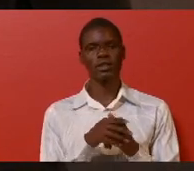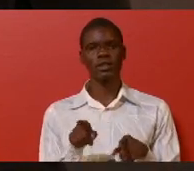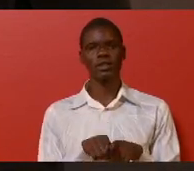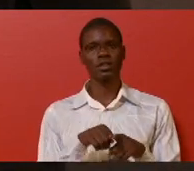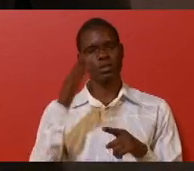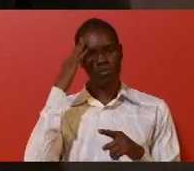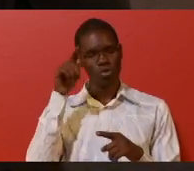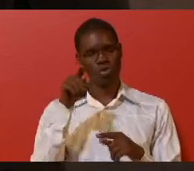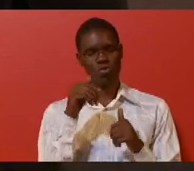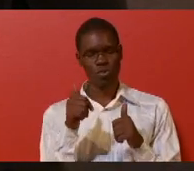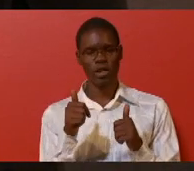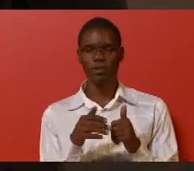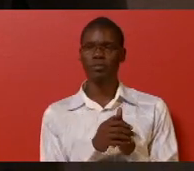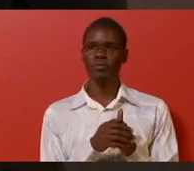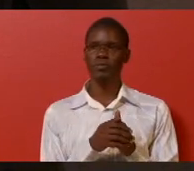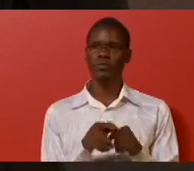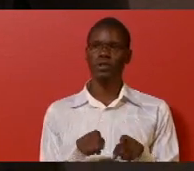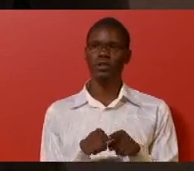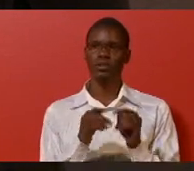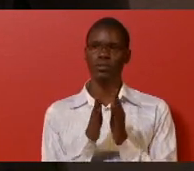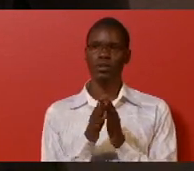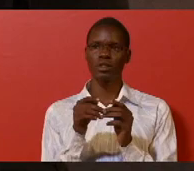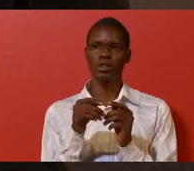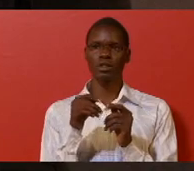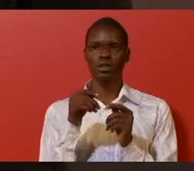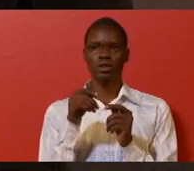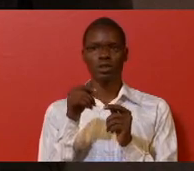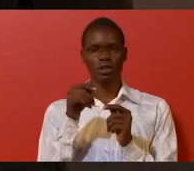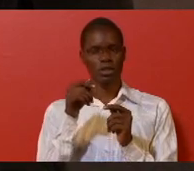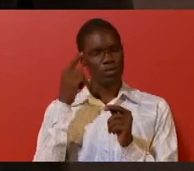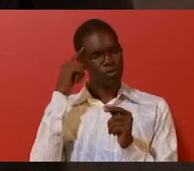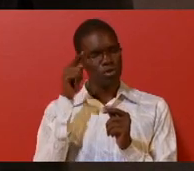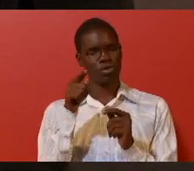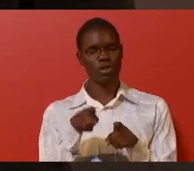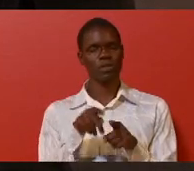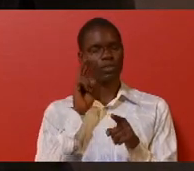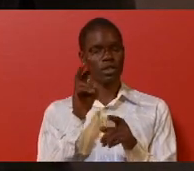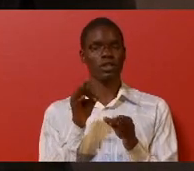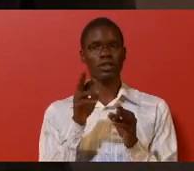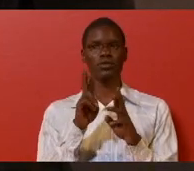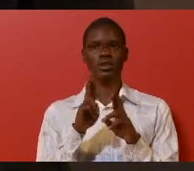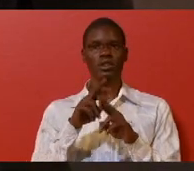to know you better and talk with you and pray with you and see if you're ready for the Sabbath.